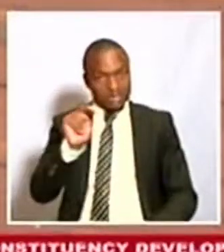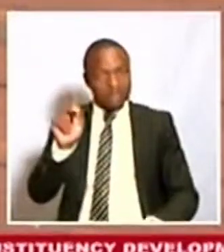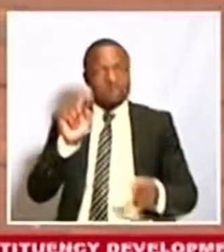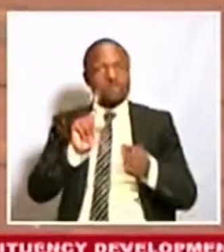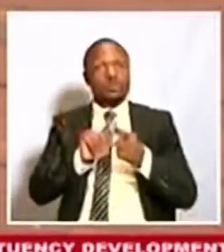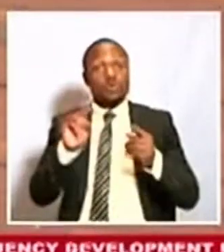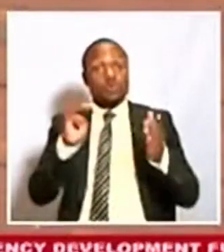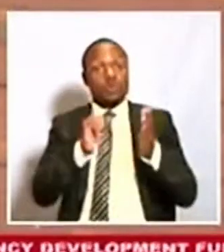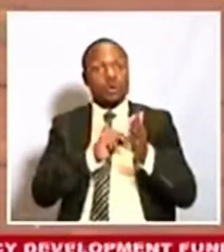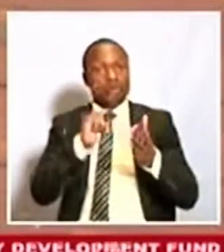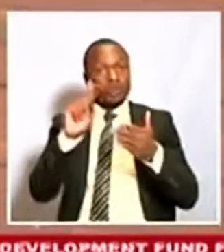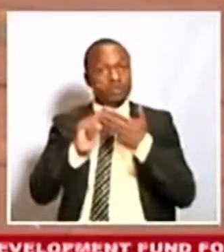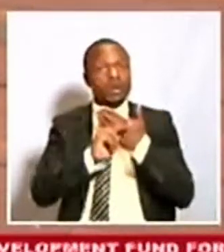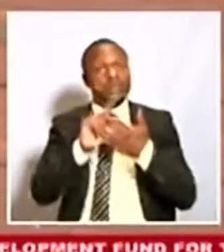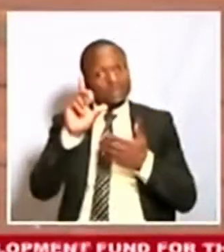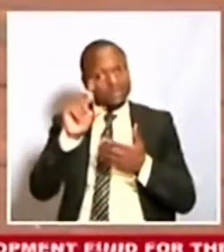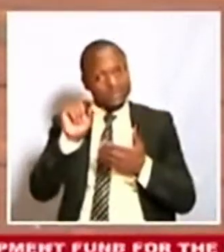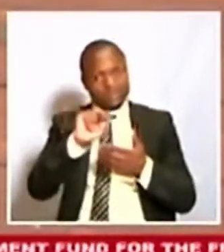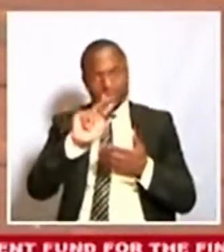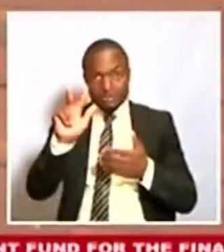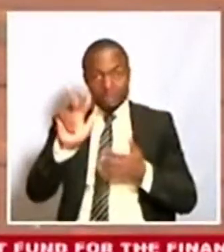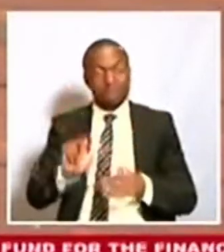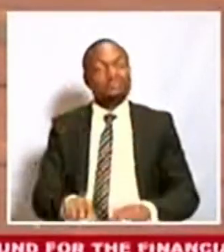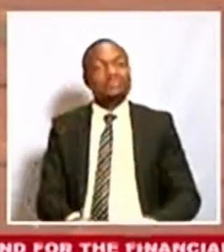March 2023.